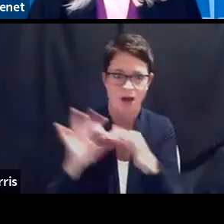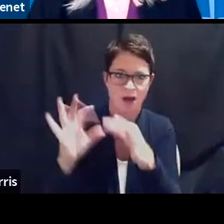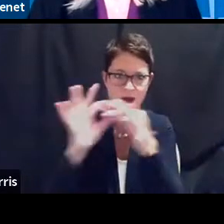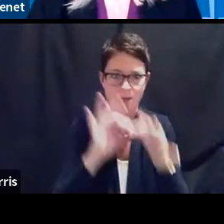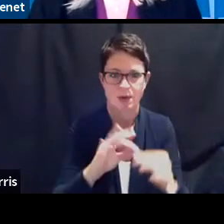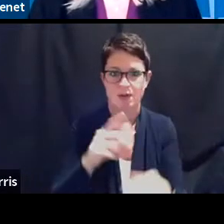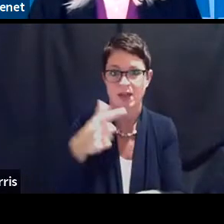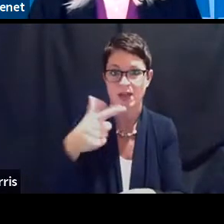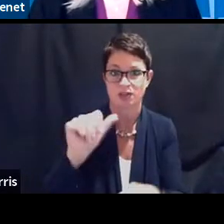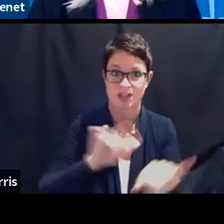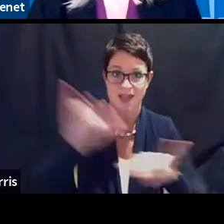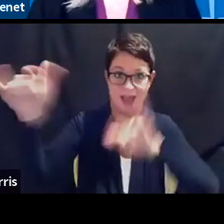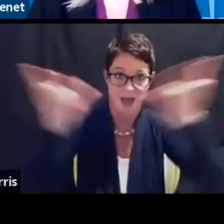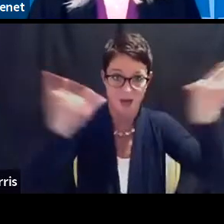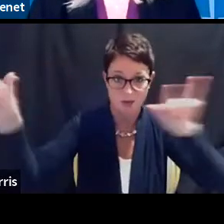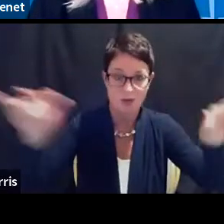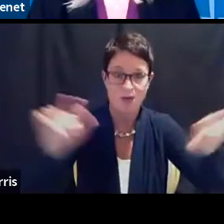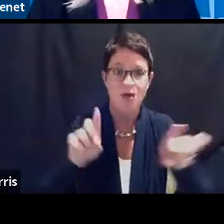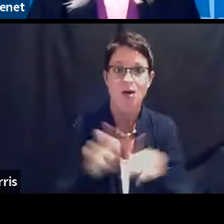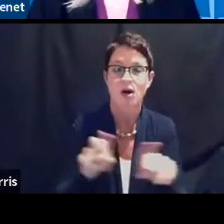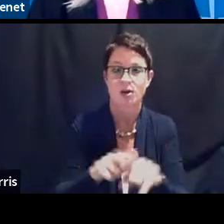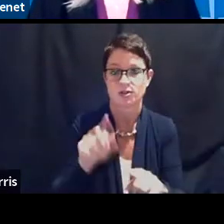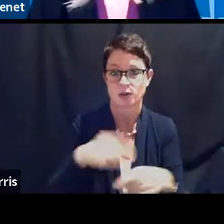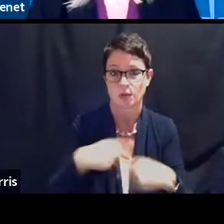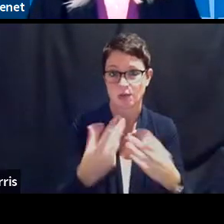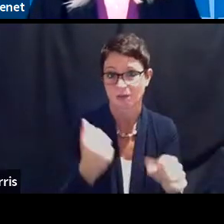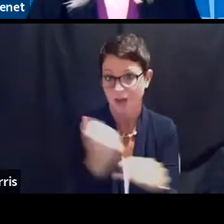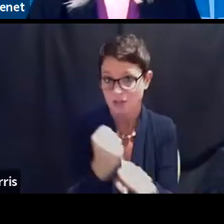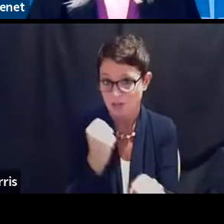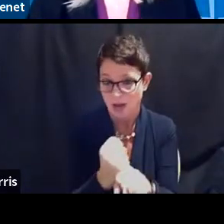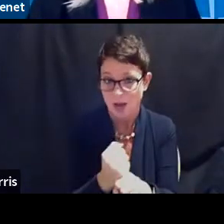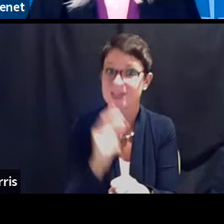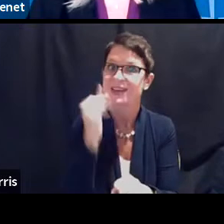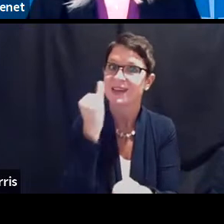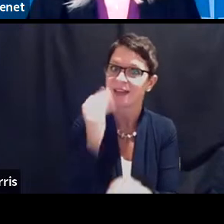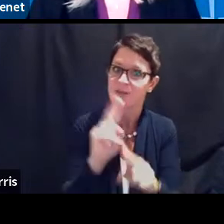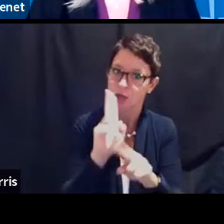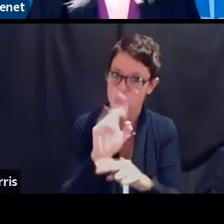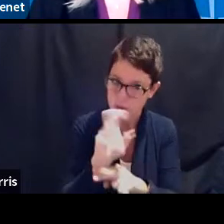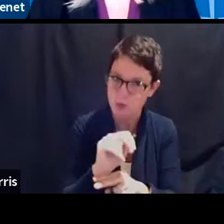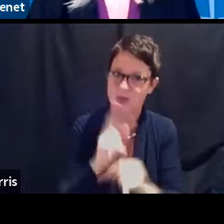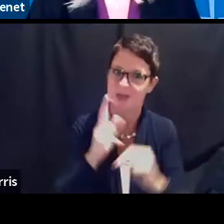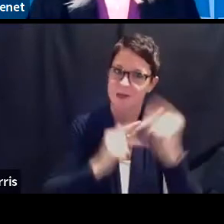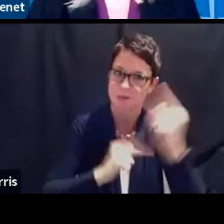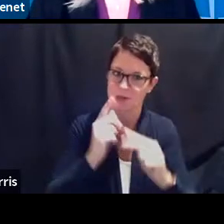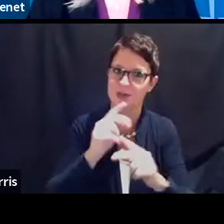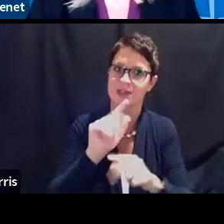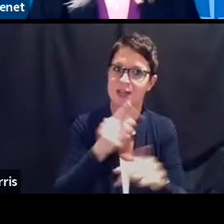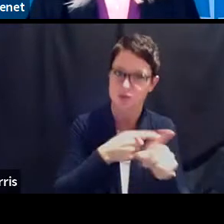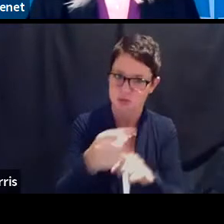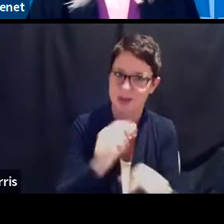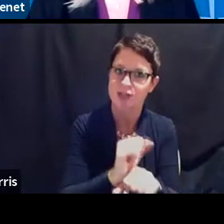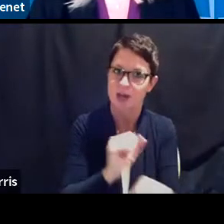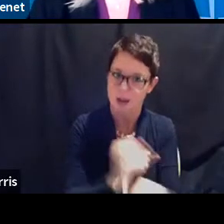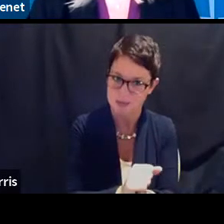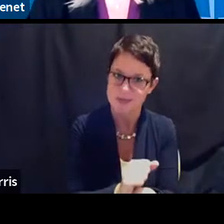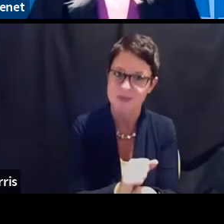out, as well as provide much needed jobs, as long as they're union building trades jobs, to